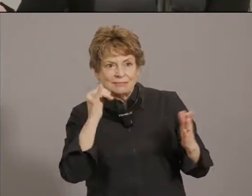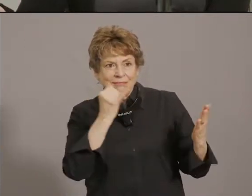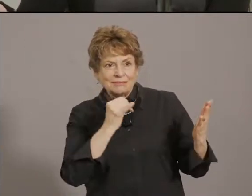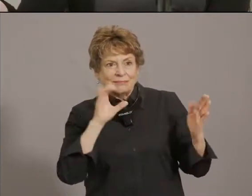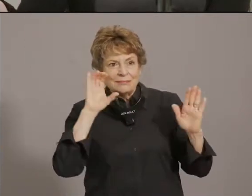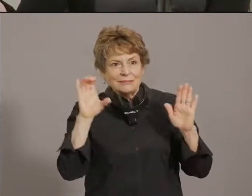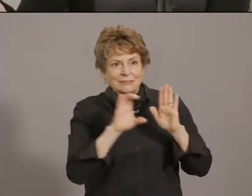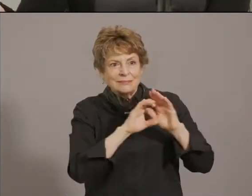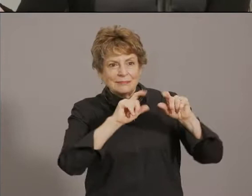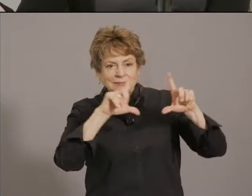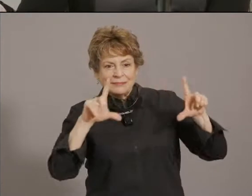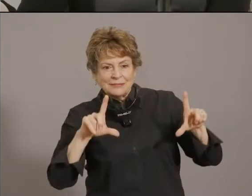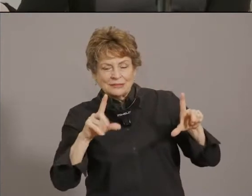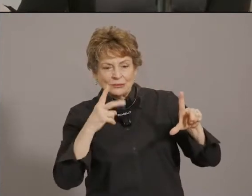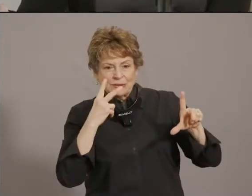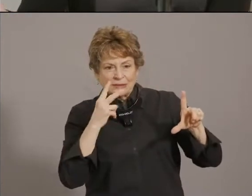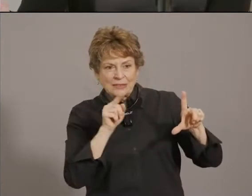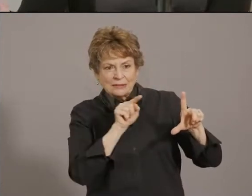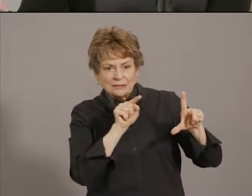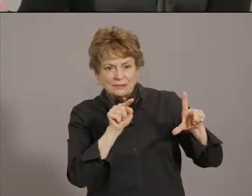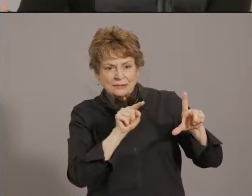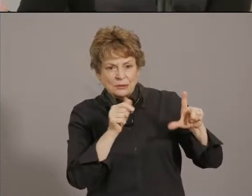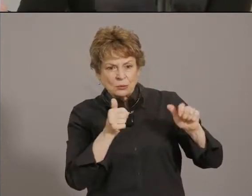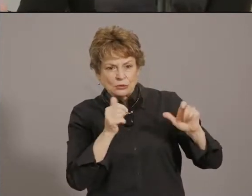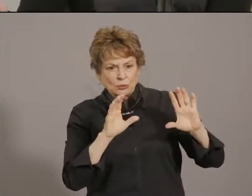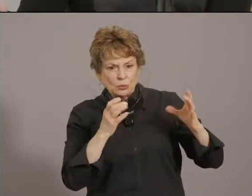age 65 and over.